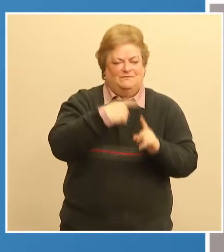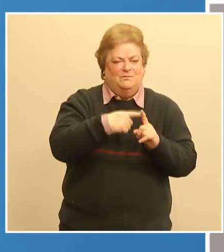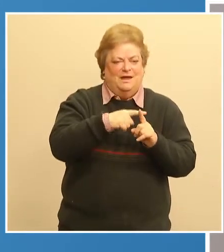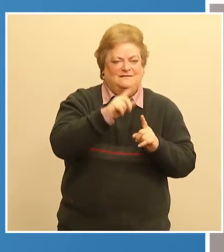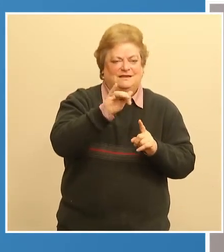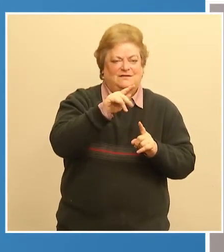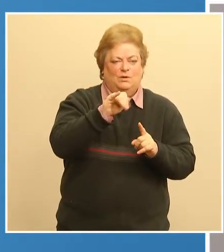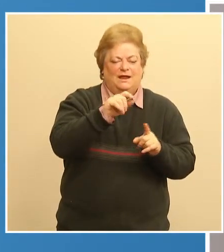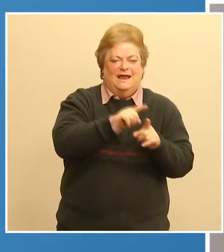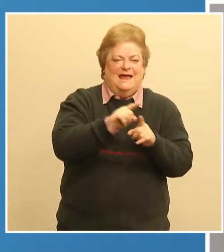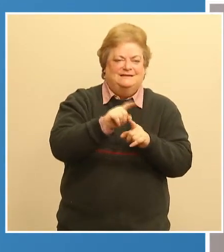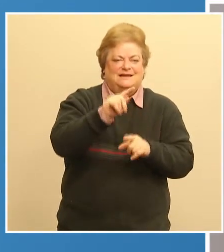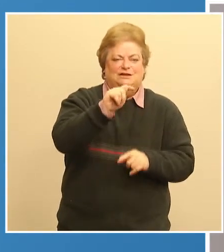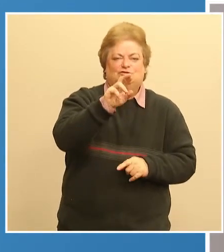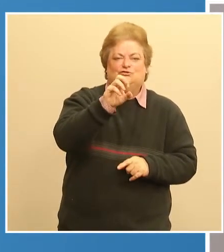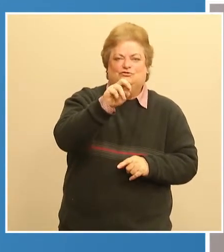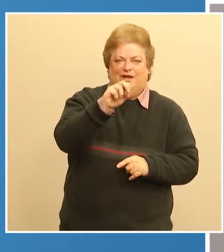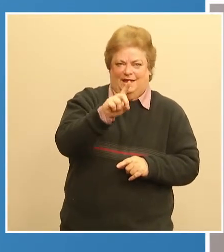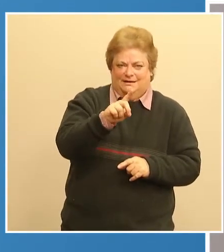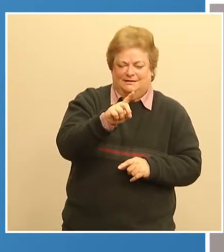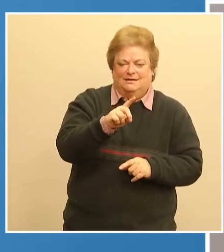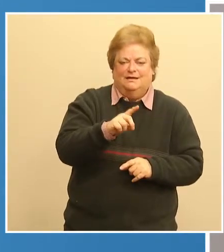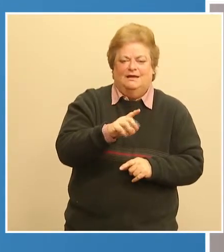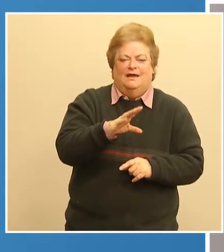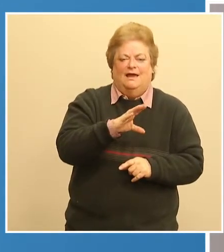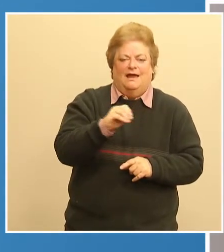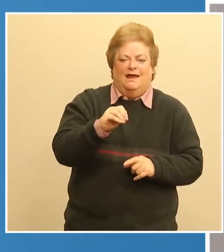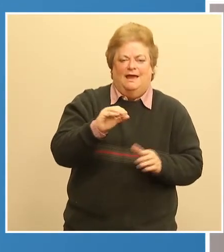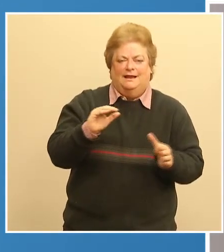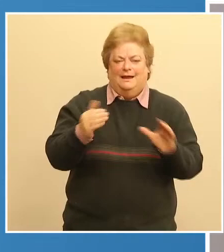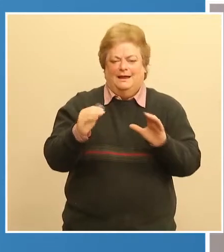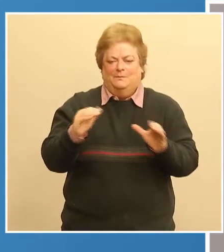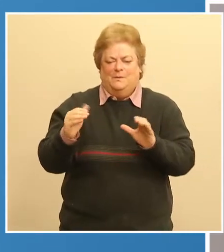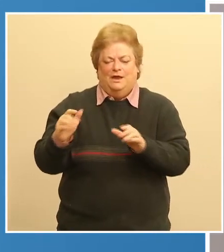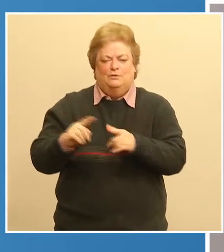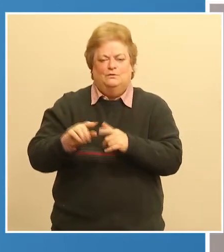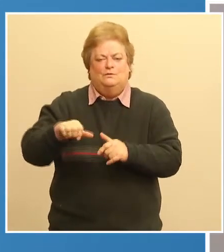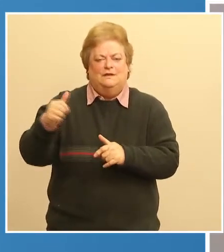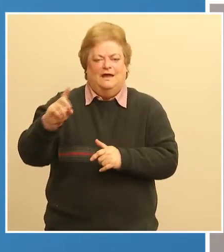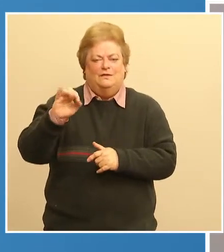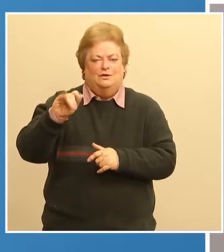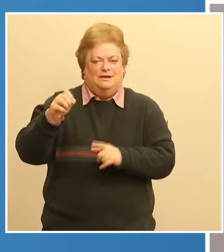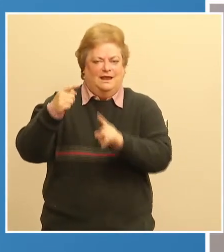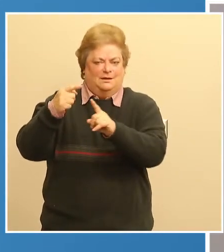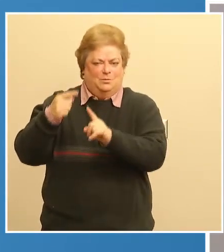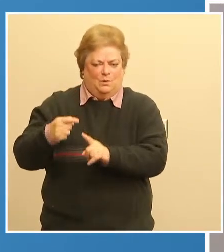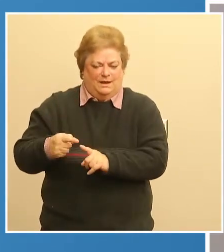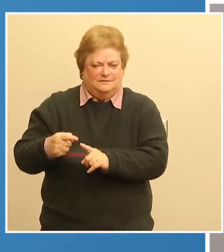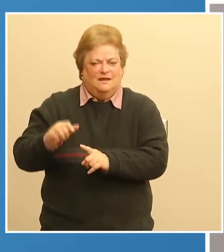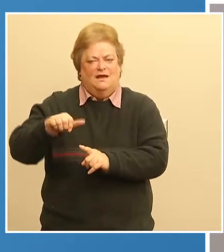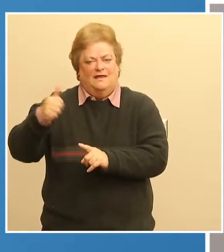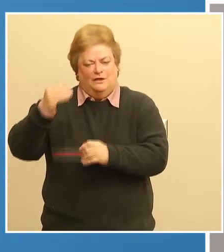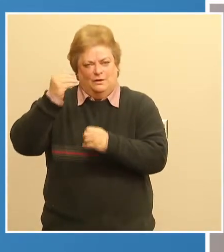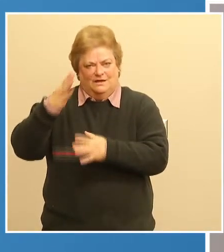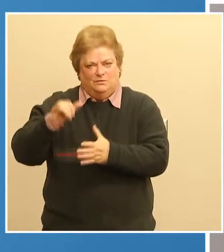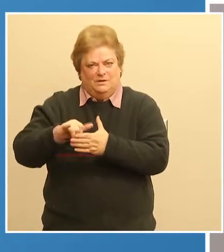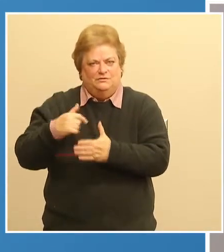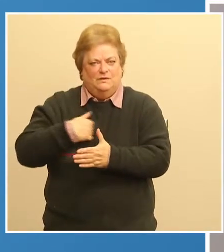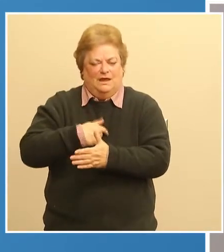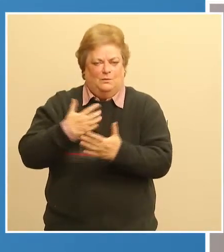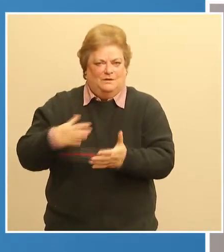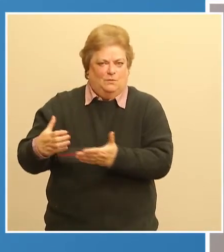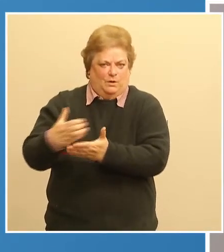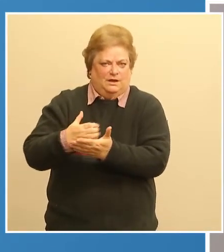as a trend and where it is relative to all the other data points that we have and all the other information that we collect through